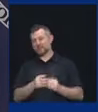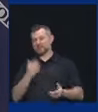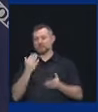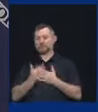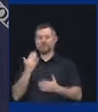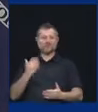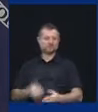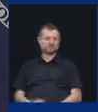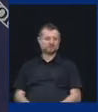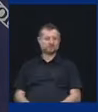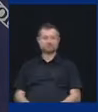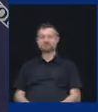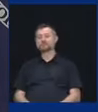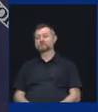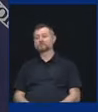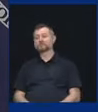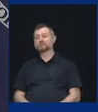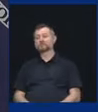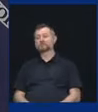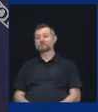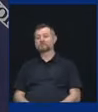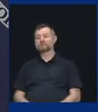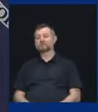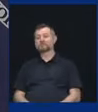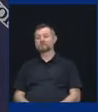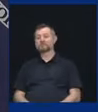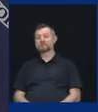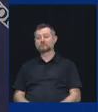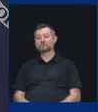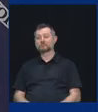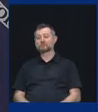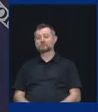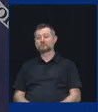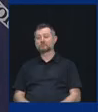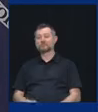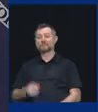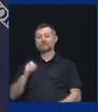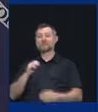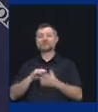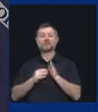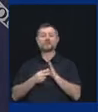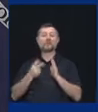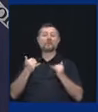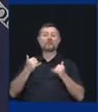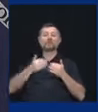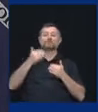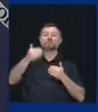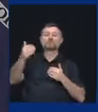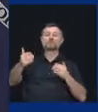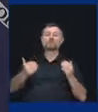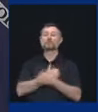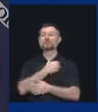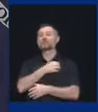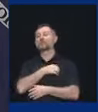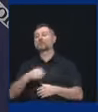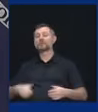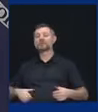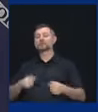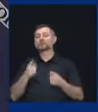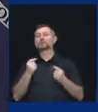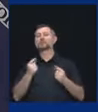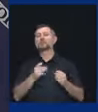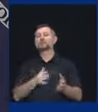What I'm trying to say, and that's yesterday, it's going to be about the next mayor. And what do they see as